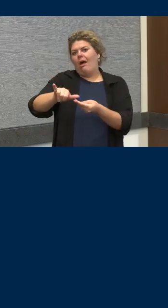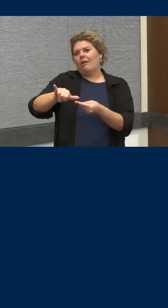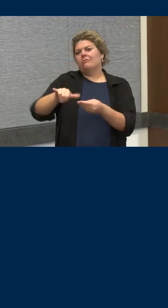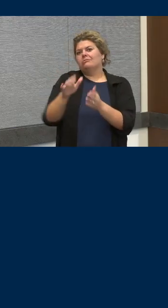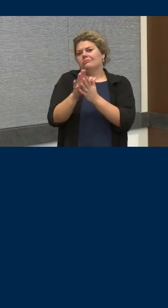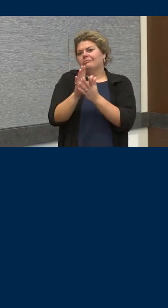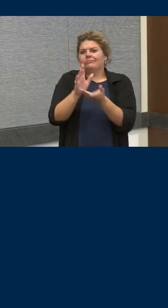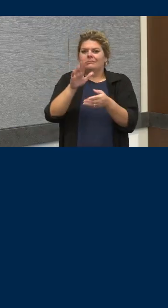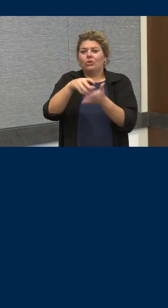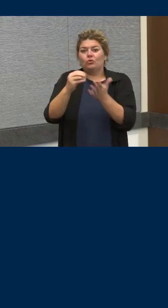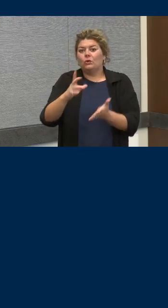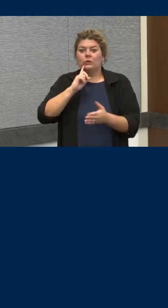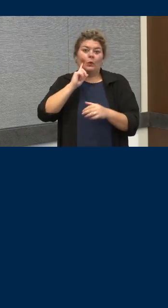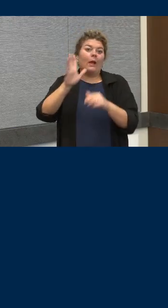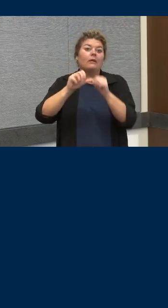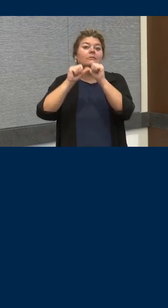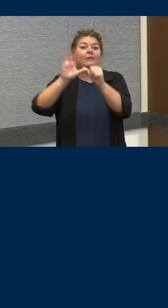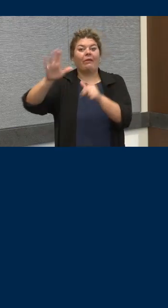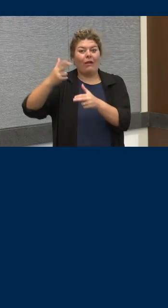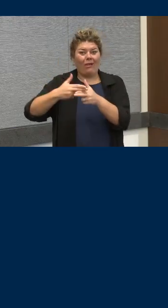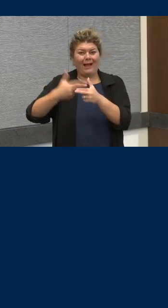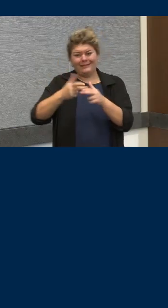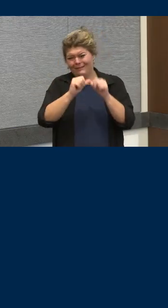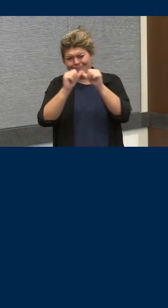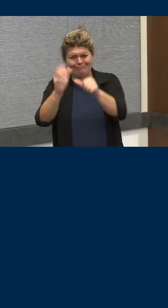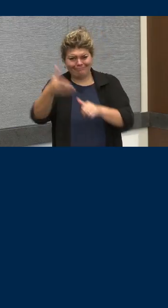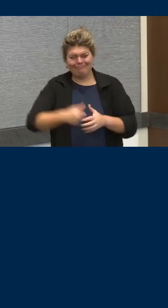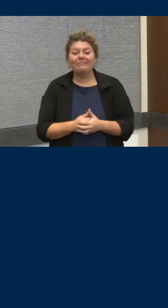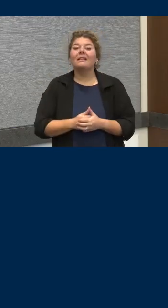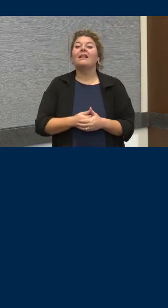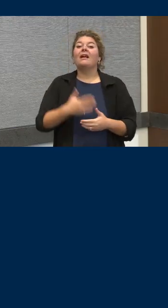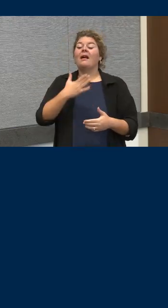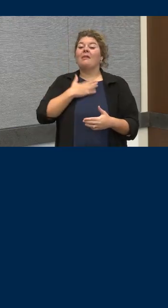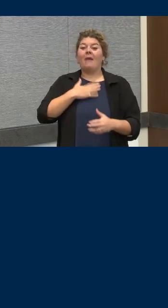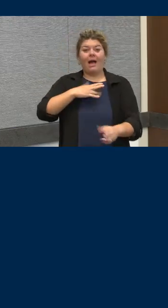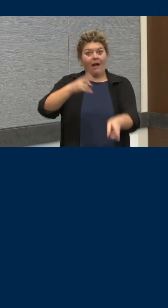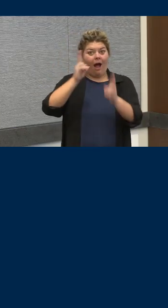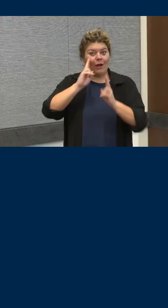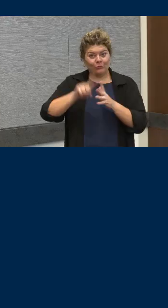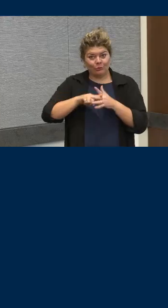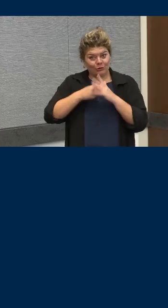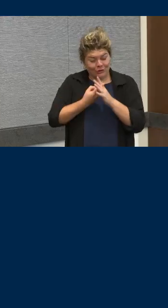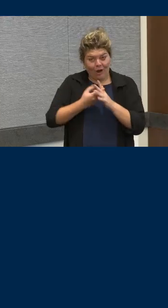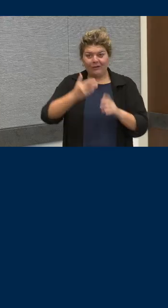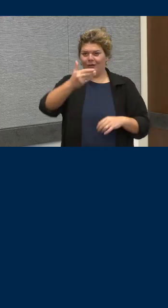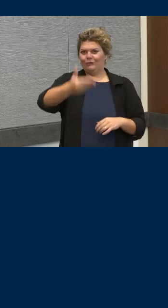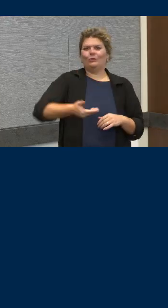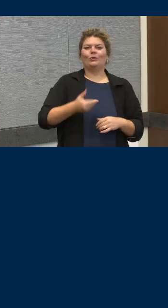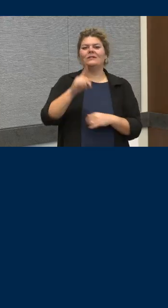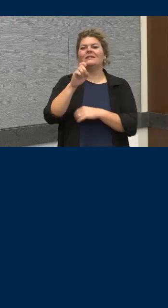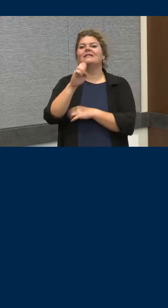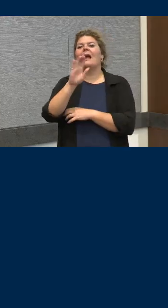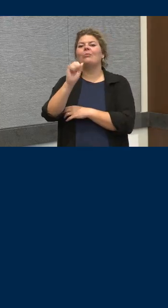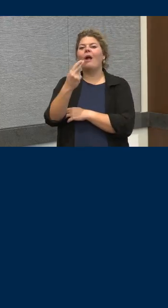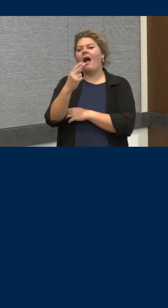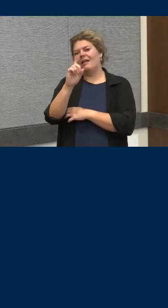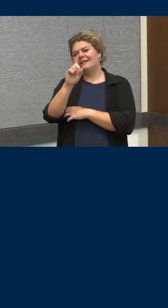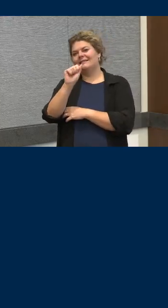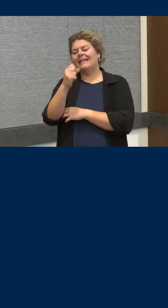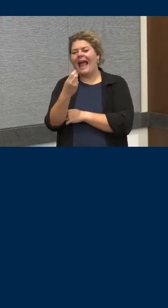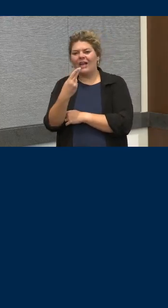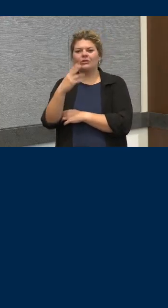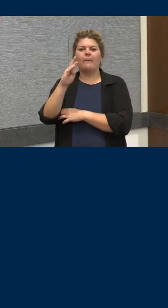legacies. It's my privilege to start and introduce Deborah Moore,